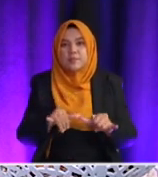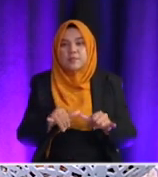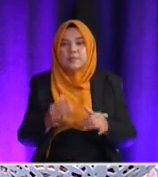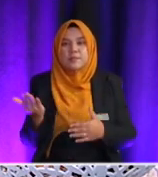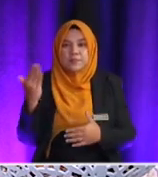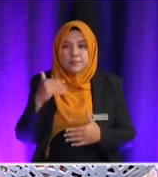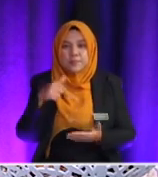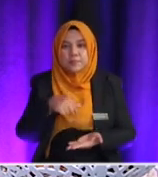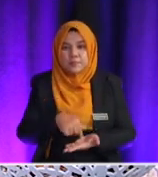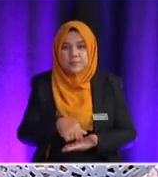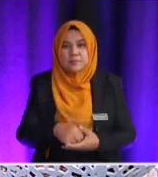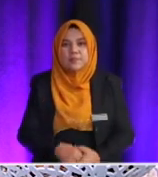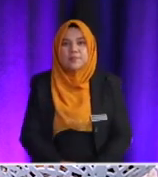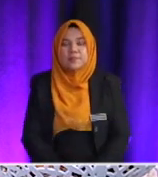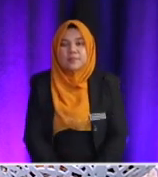back after this break.